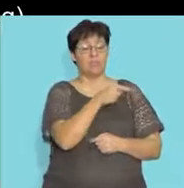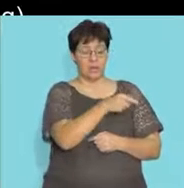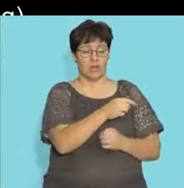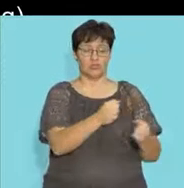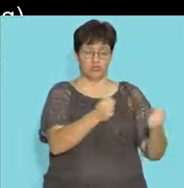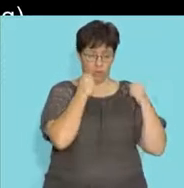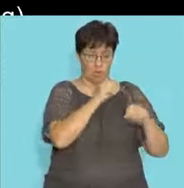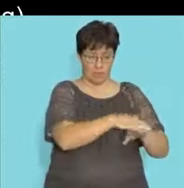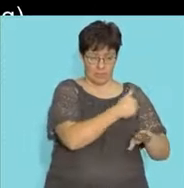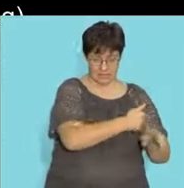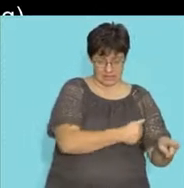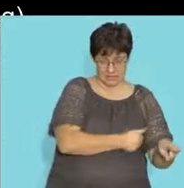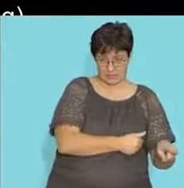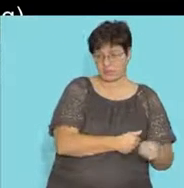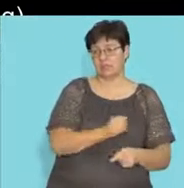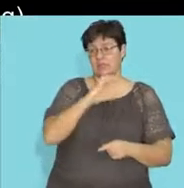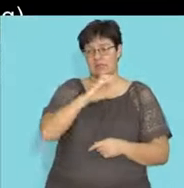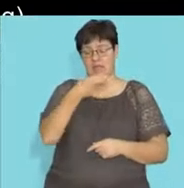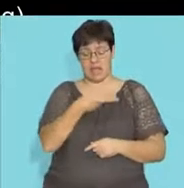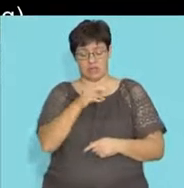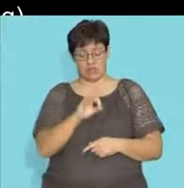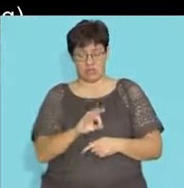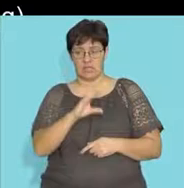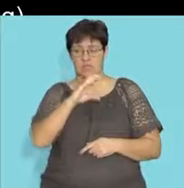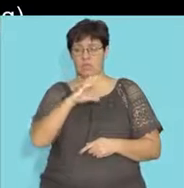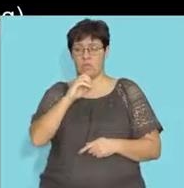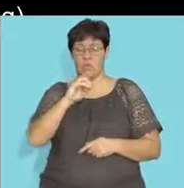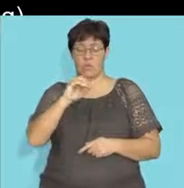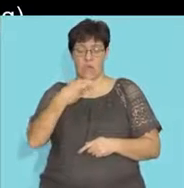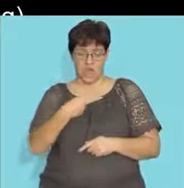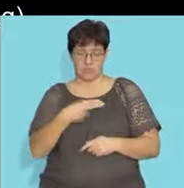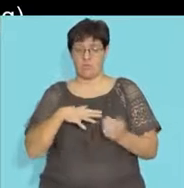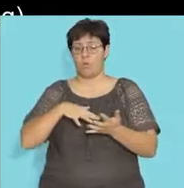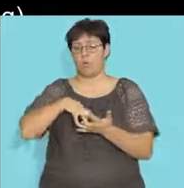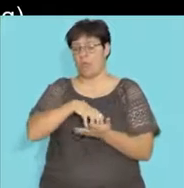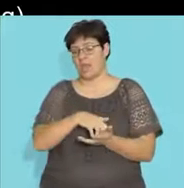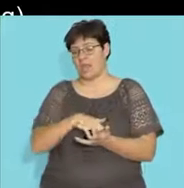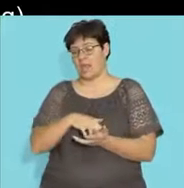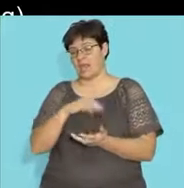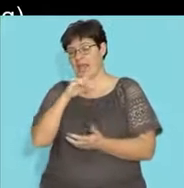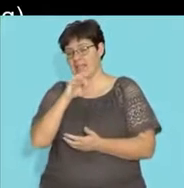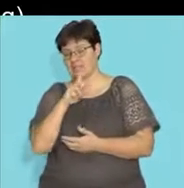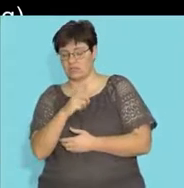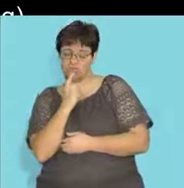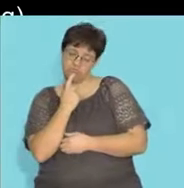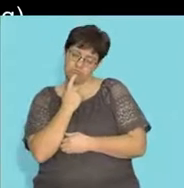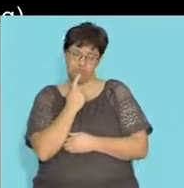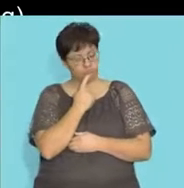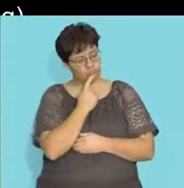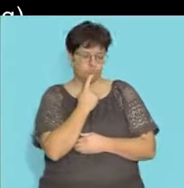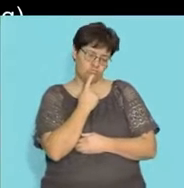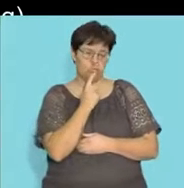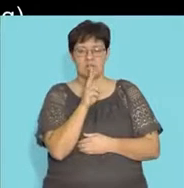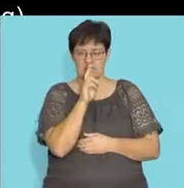strong base and ethanoic acid is a weak acid. Now, when you just look at the two, you can